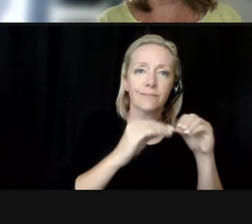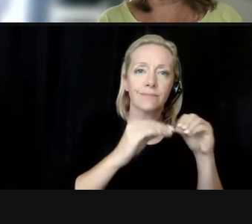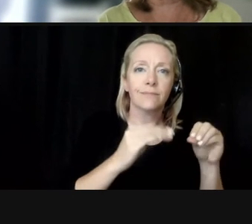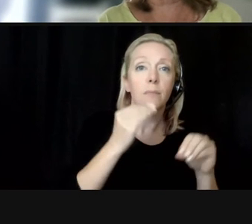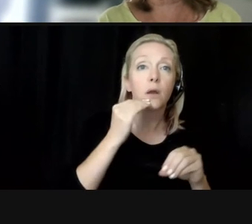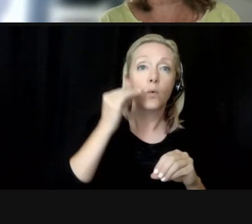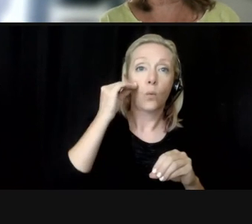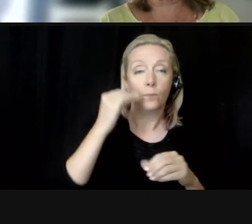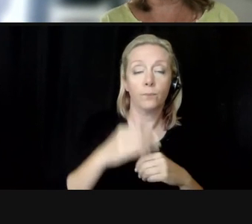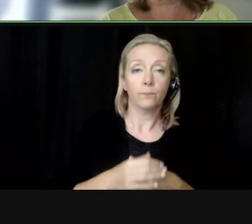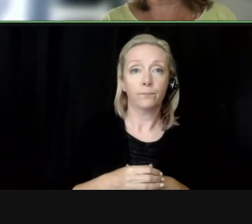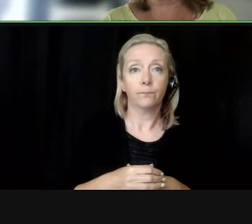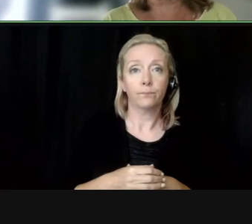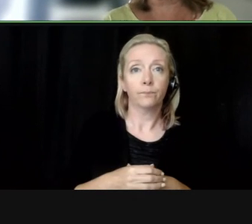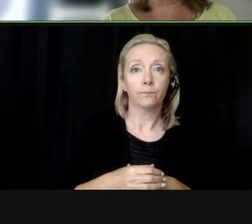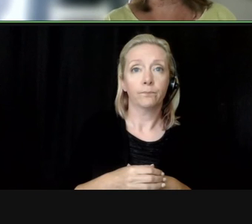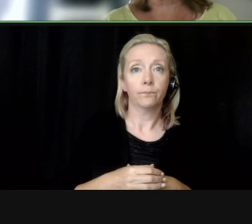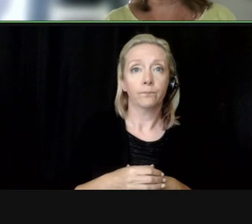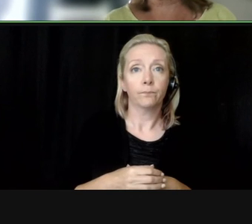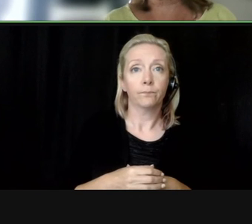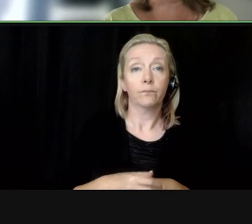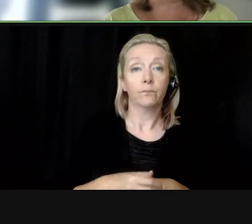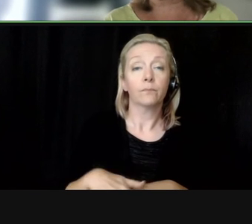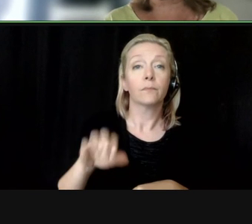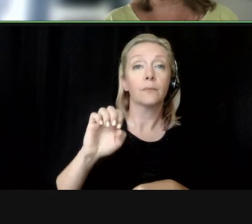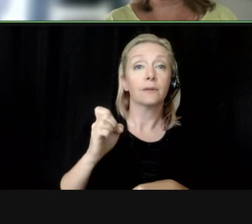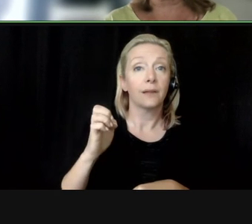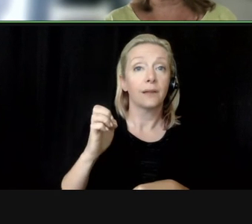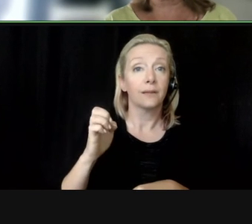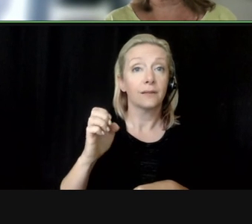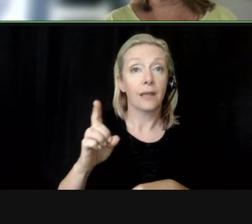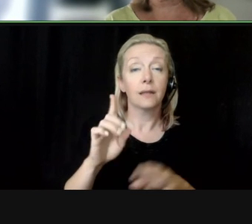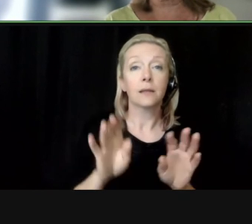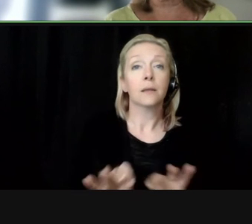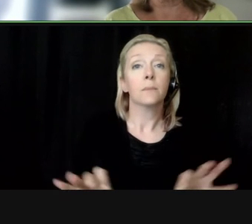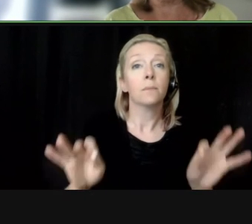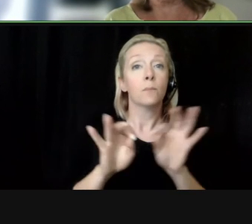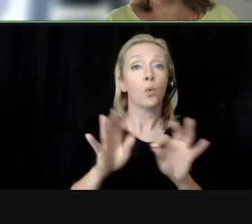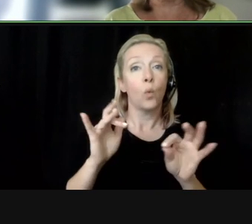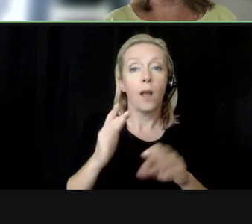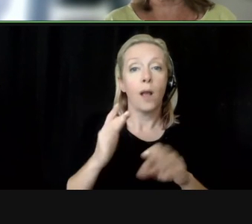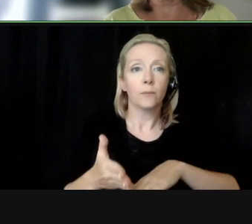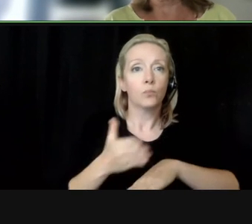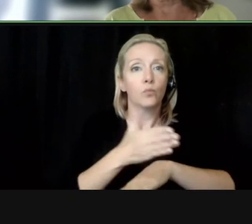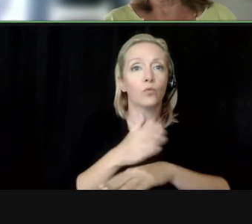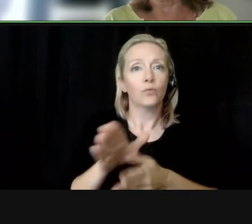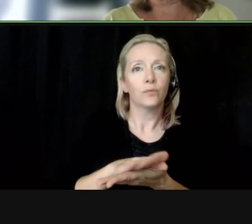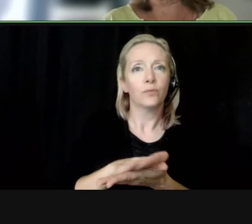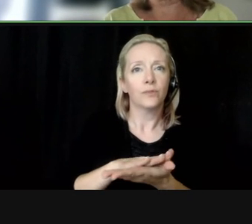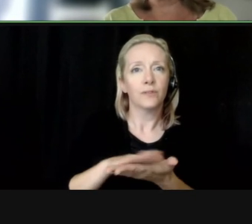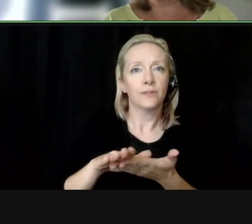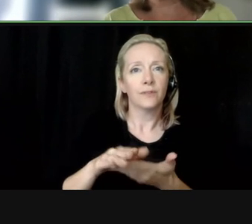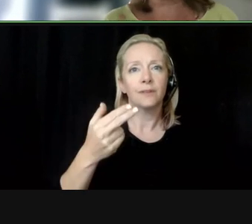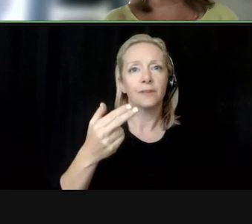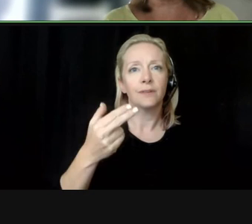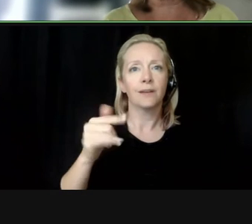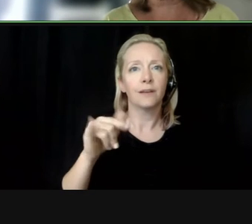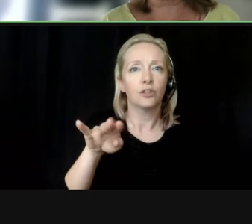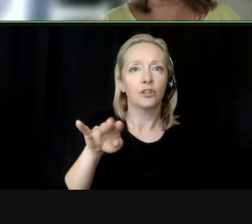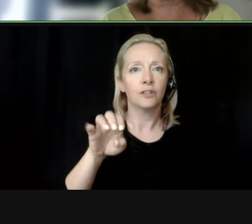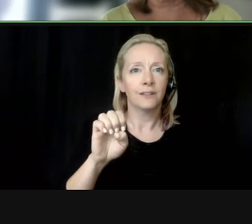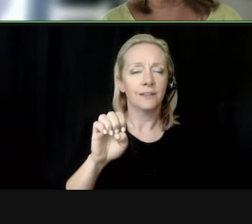We do know that sexual education does increase proper hygiene skills and health. We do